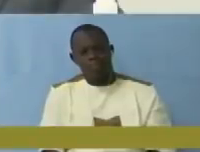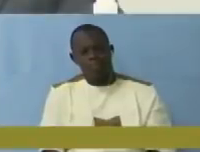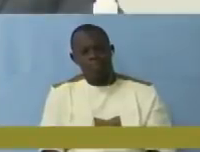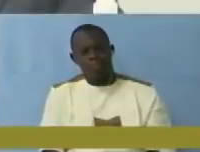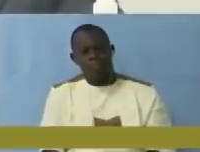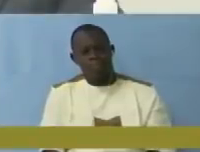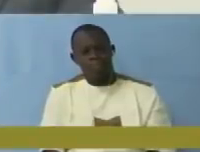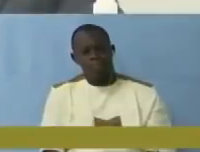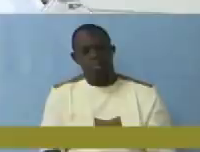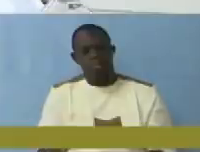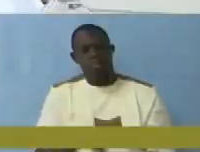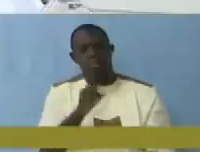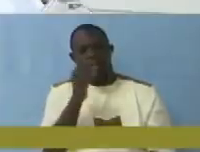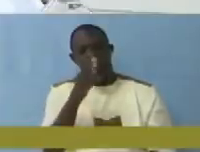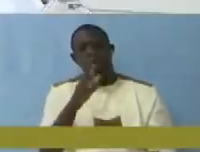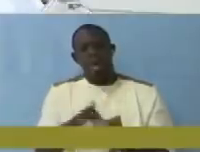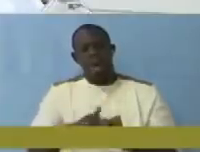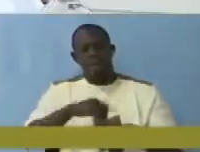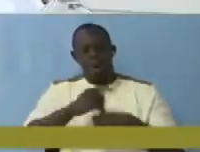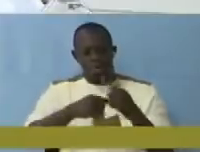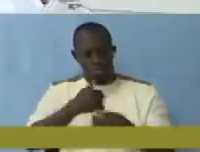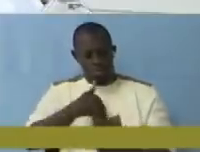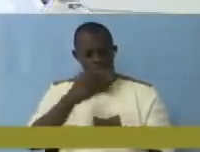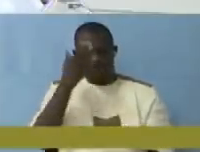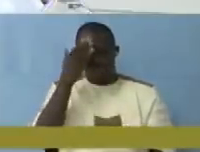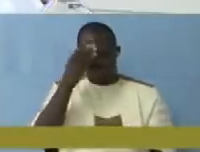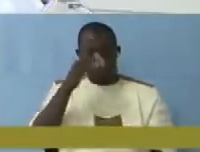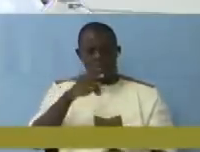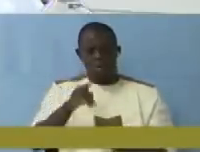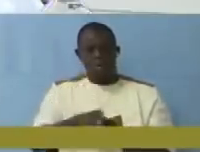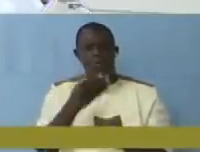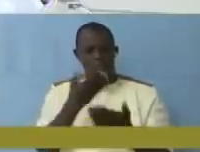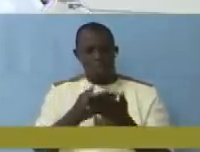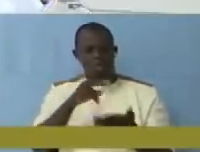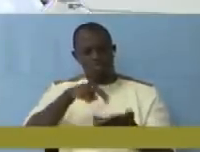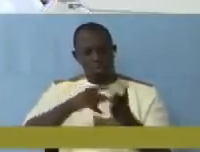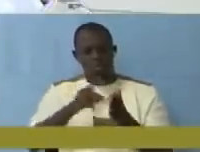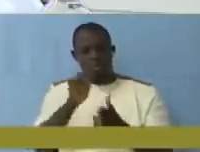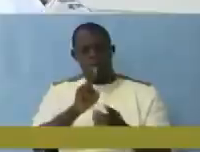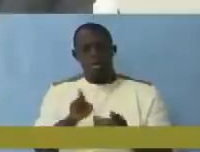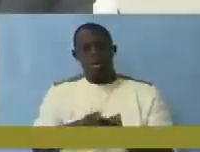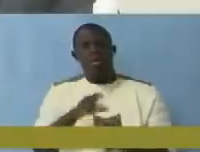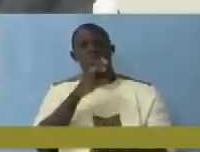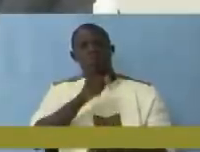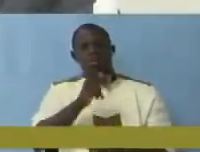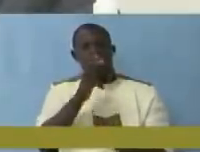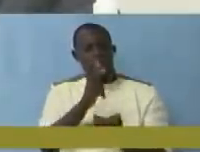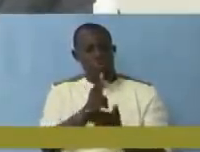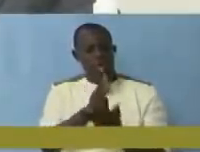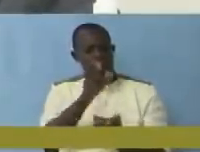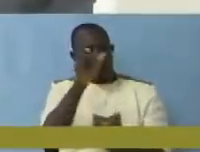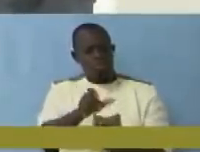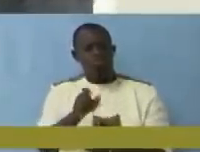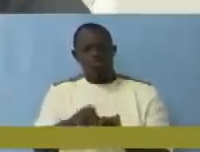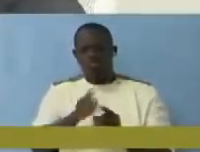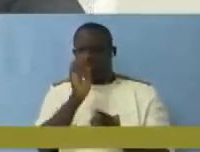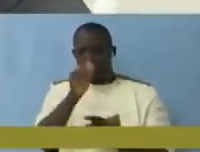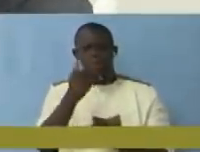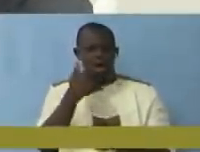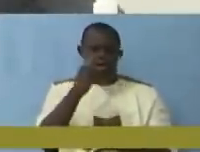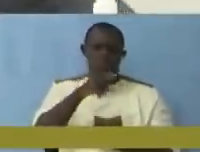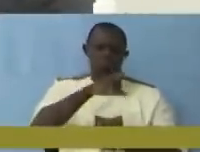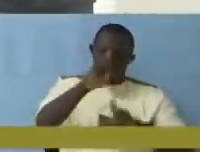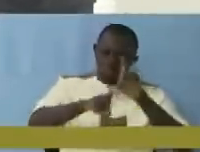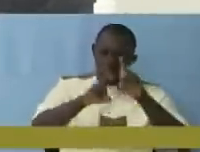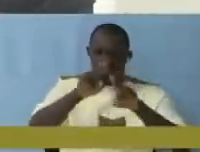It's a first-hand knowledge. Can you please simplify it? Mr. Witness, let's stop dilly-dallying and stop playing games. I am